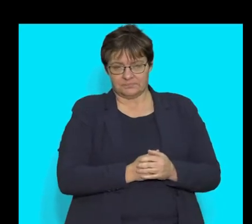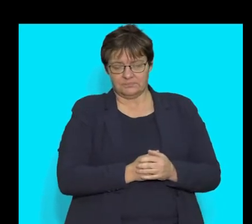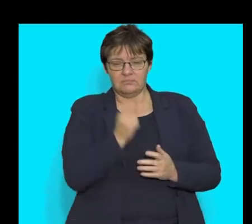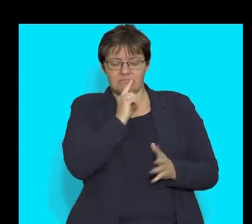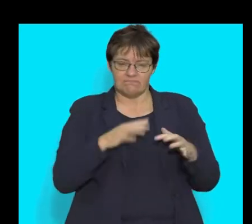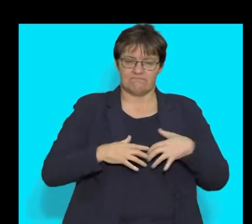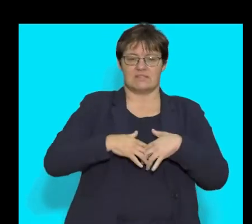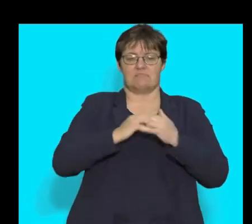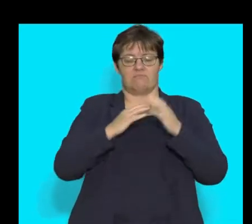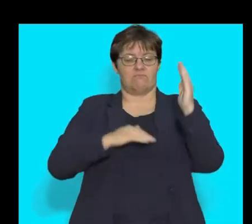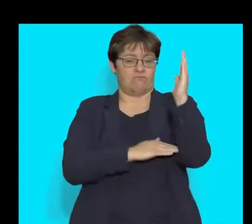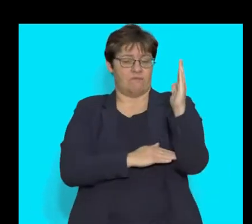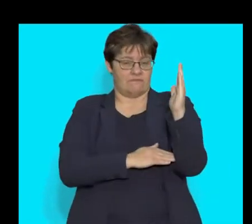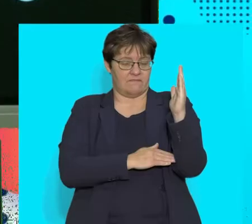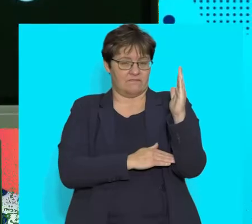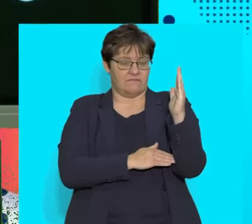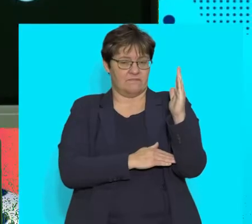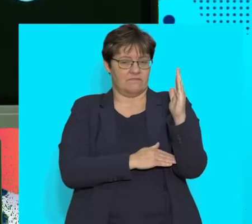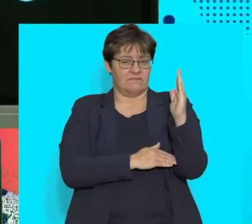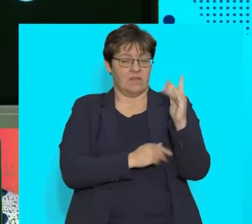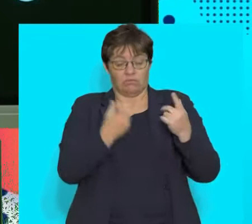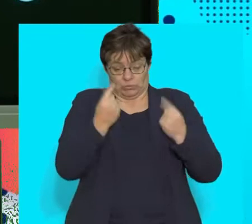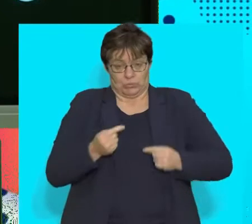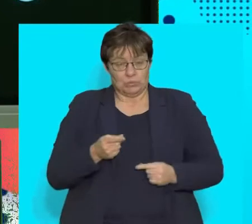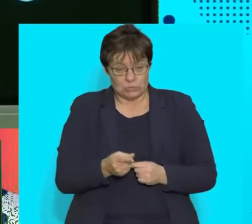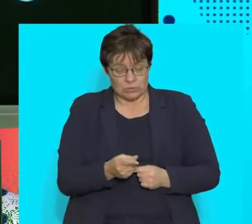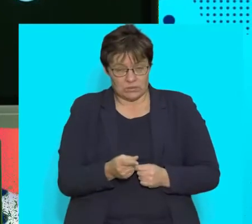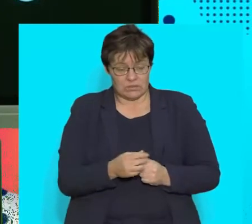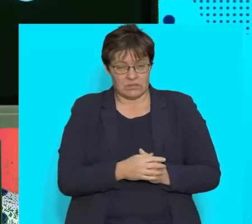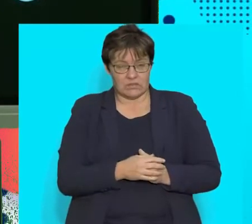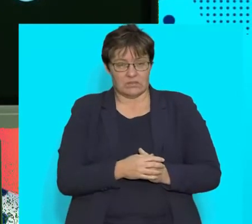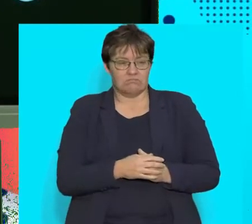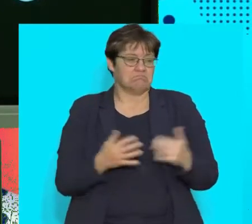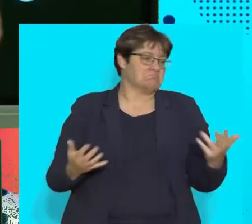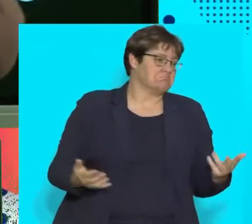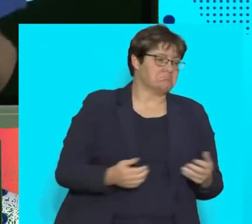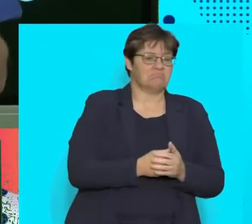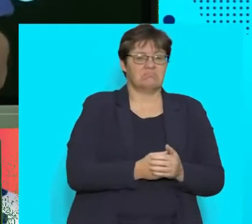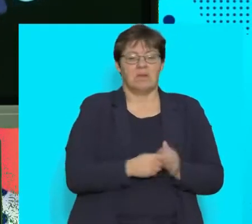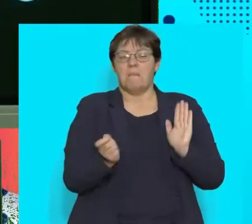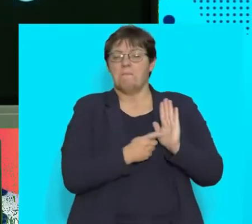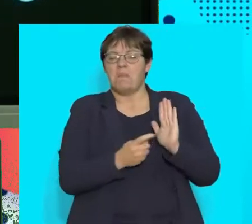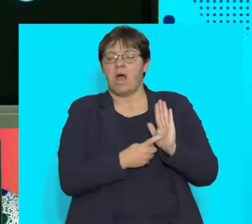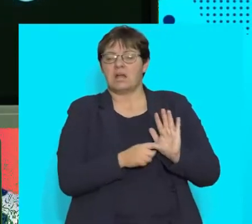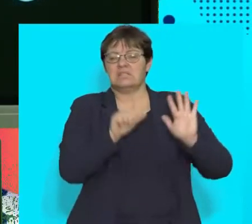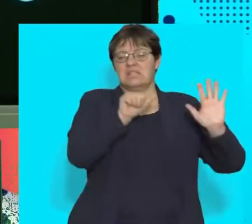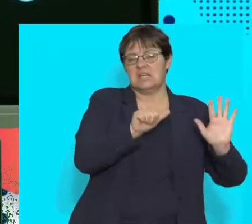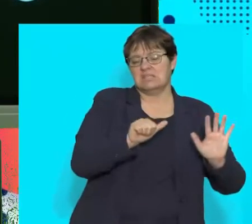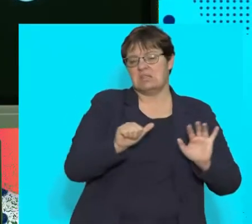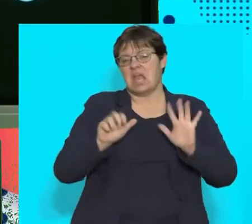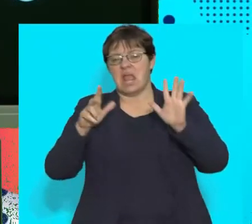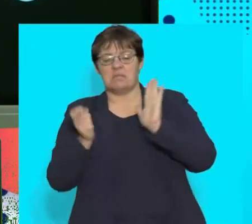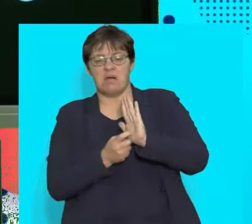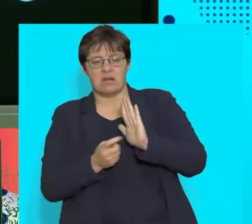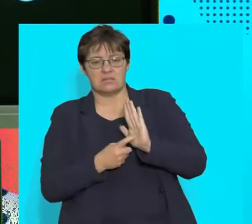how we set up the graph. If you do just that in a 6 or 8 mark question, you know what? You